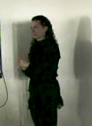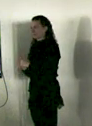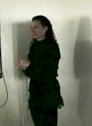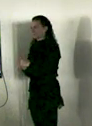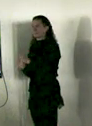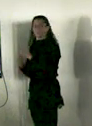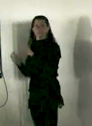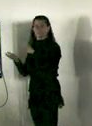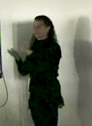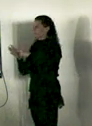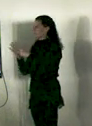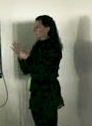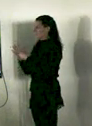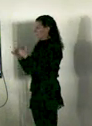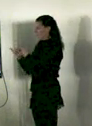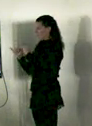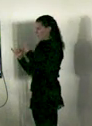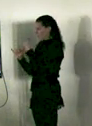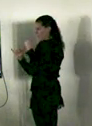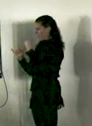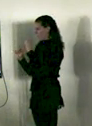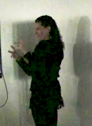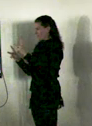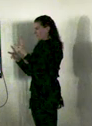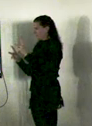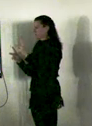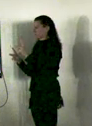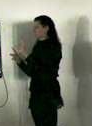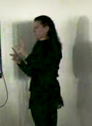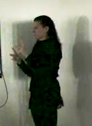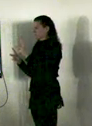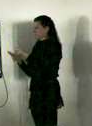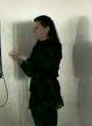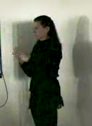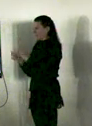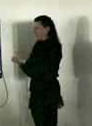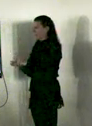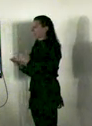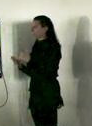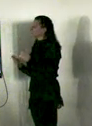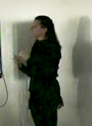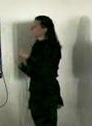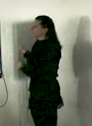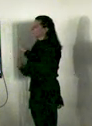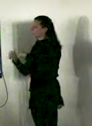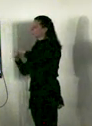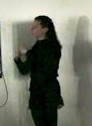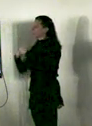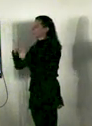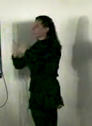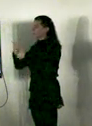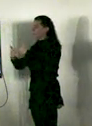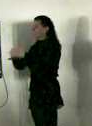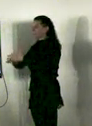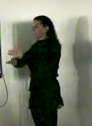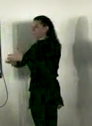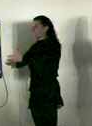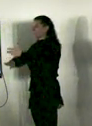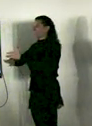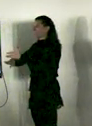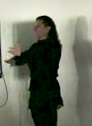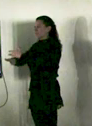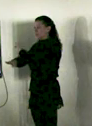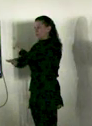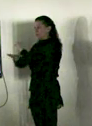It doesn't mean that it's still okay. It doesn't mean that social progress should stop. Social progress should always keep going. If